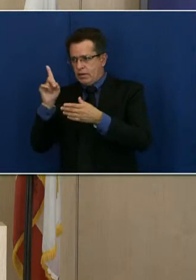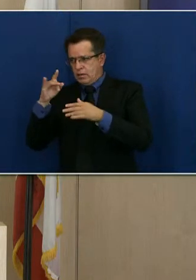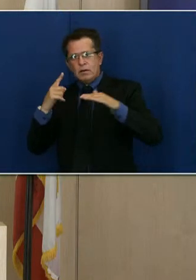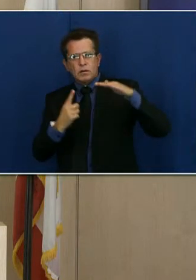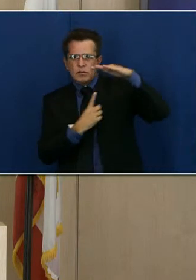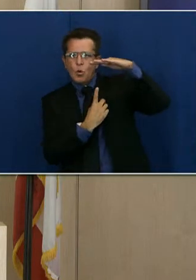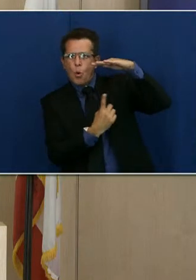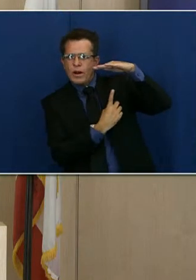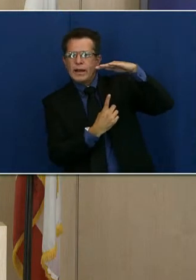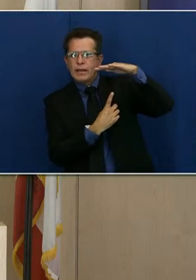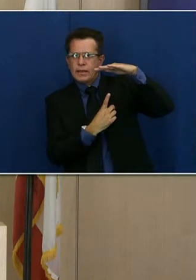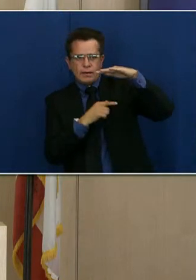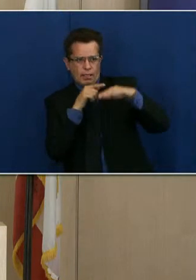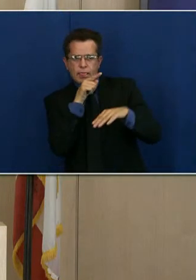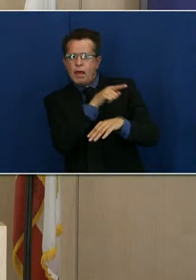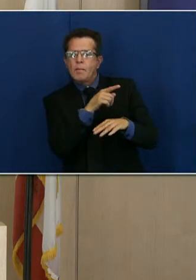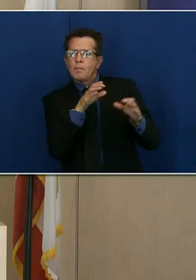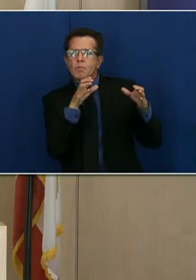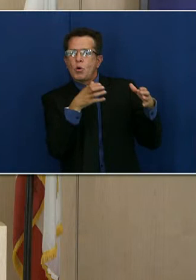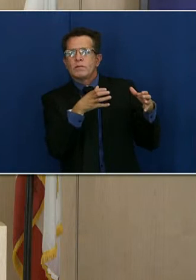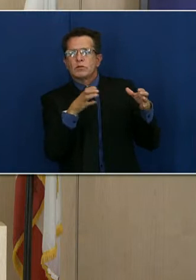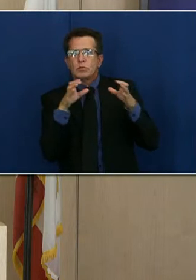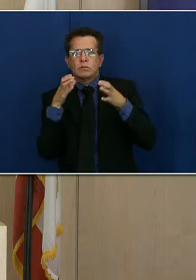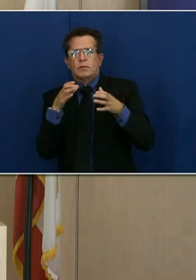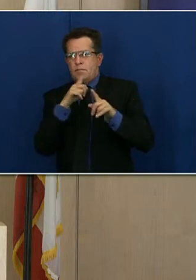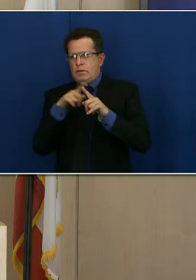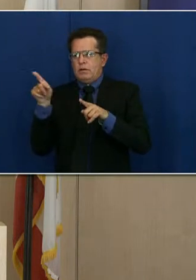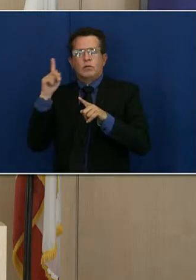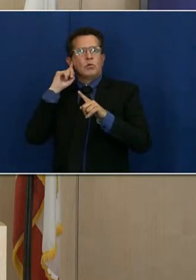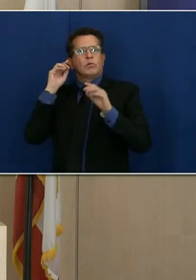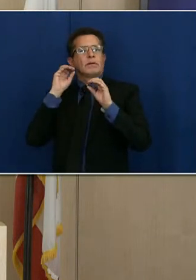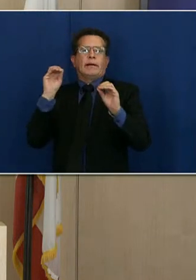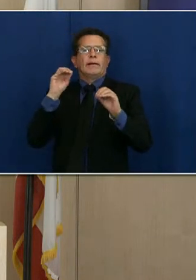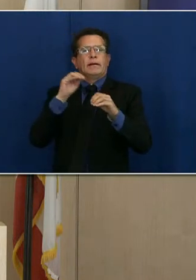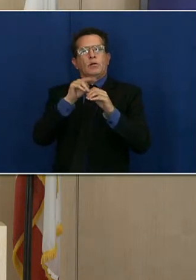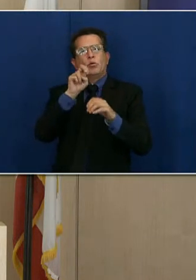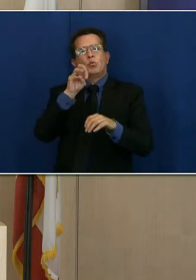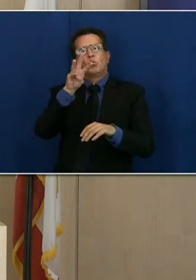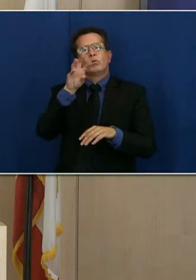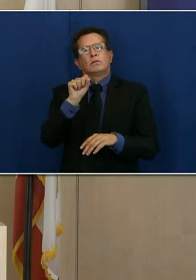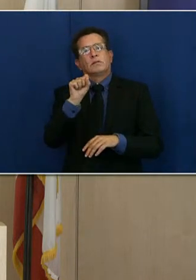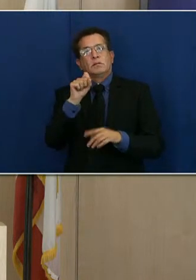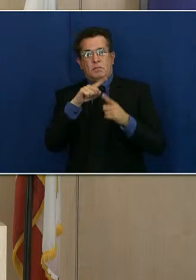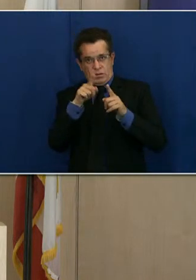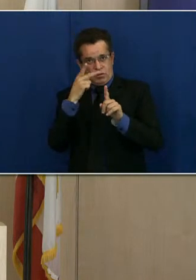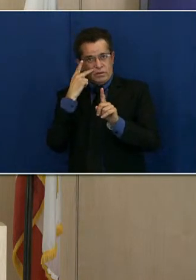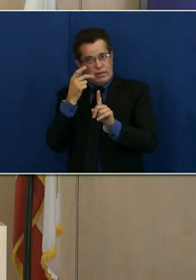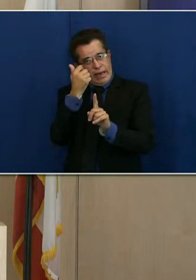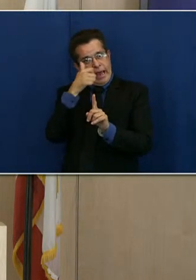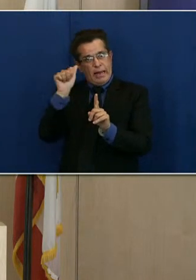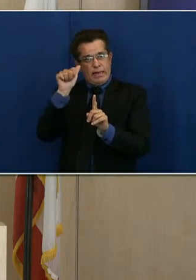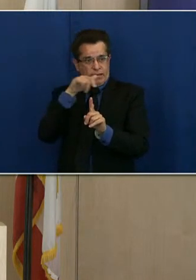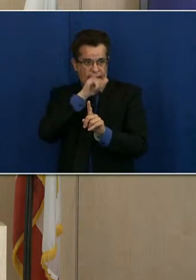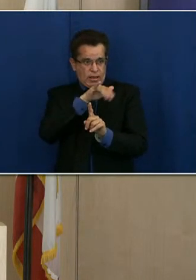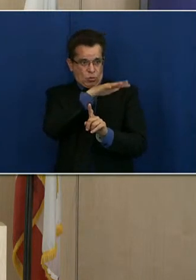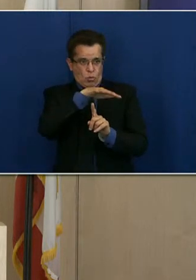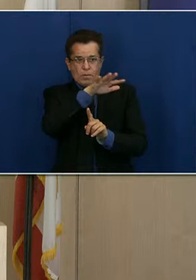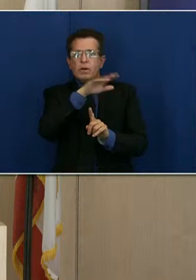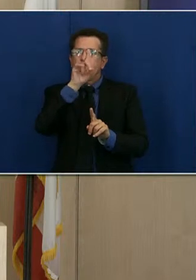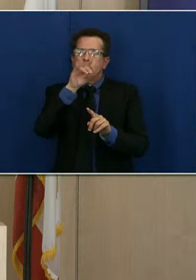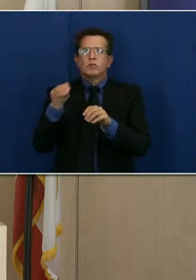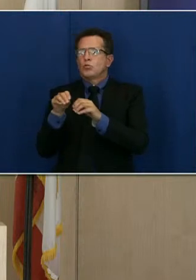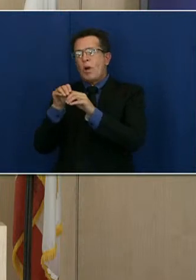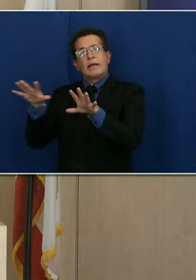other exposures that maybe haven't kind of risen to the level of news. And so I wonder in that group, so you haven't seen any secondary transmission